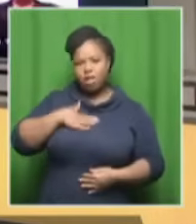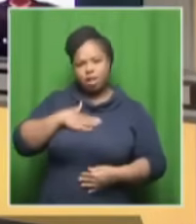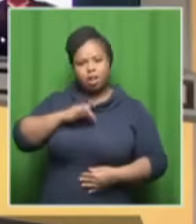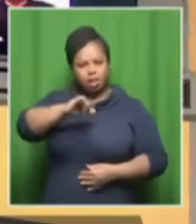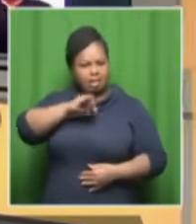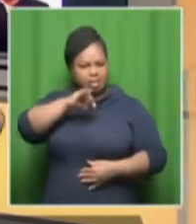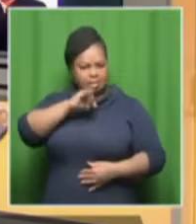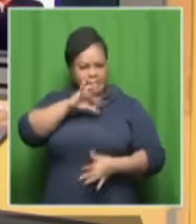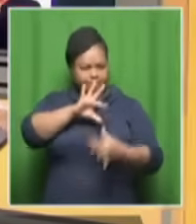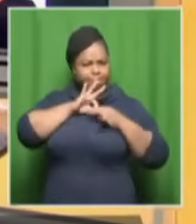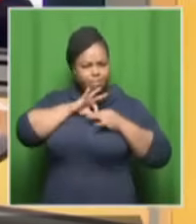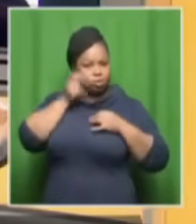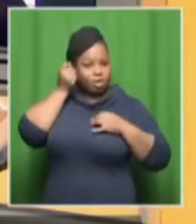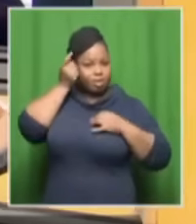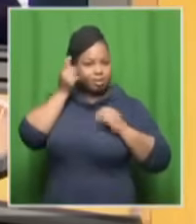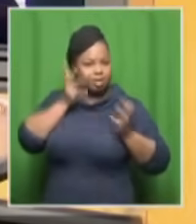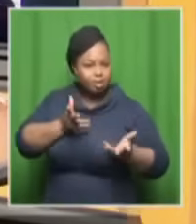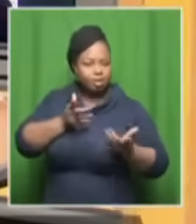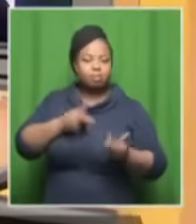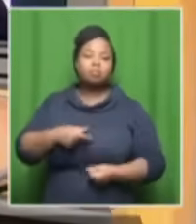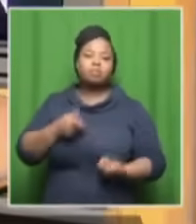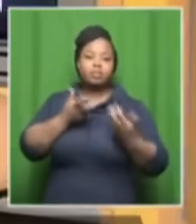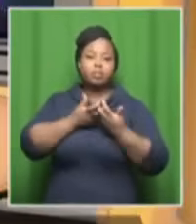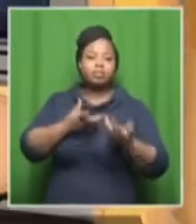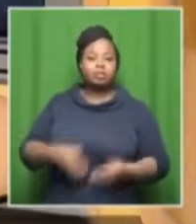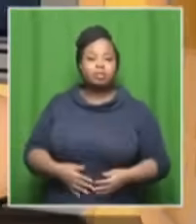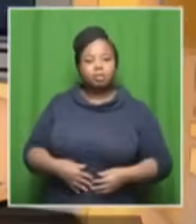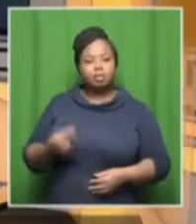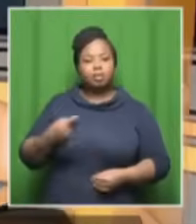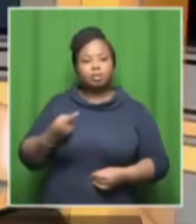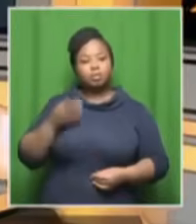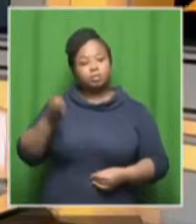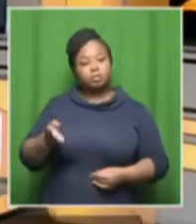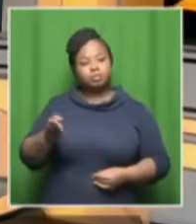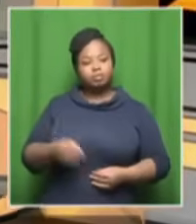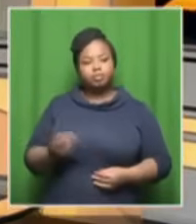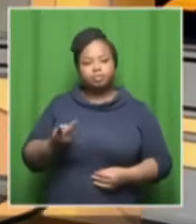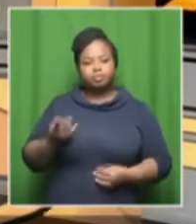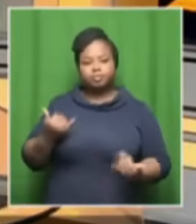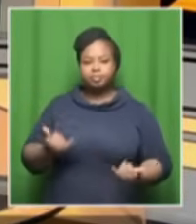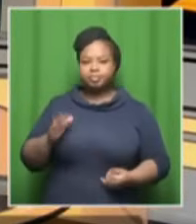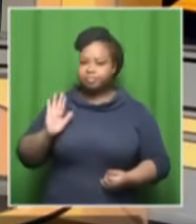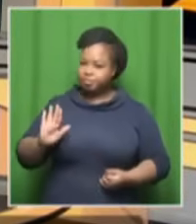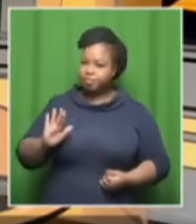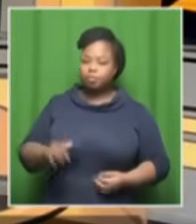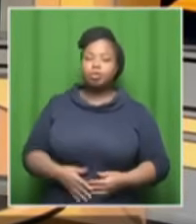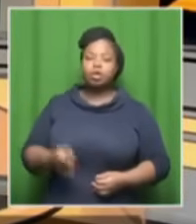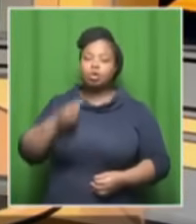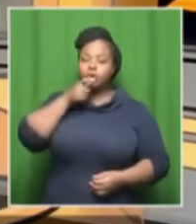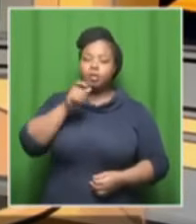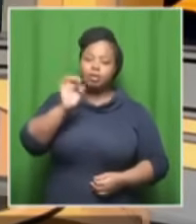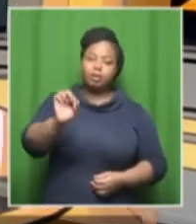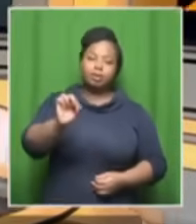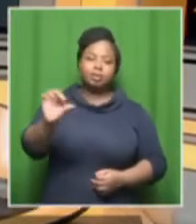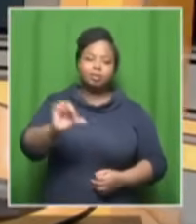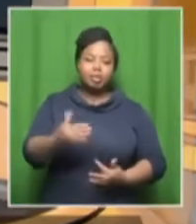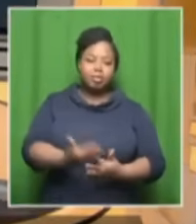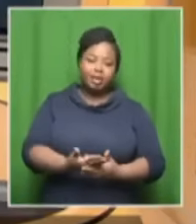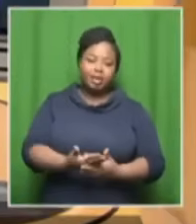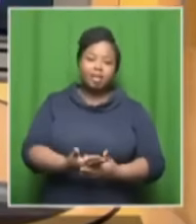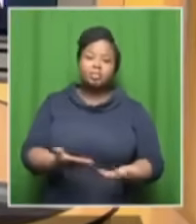speaking to you? These are just some of the issues we're going to ask the youth when we come back. Also remember, you can contribute in your comments and views